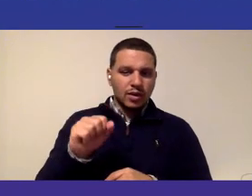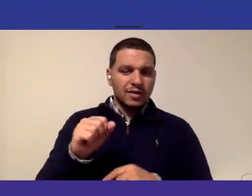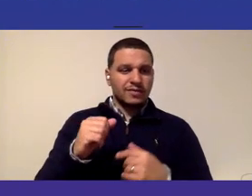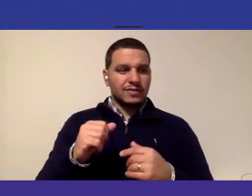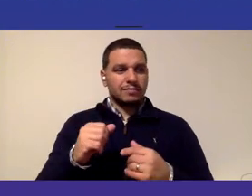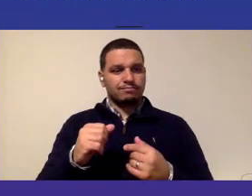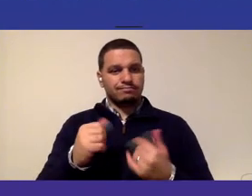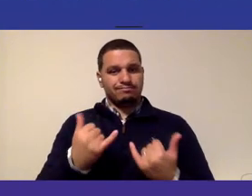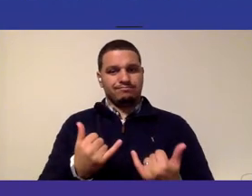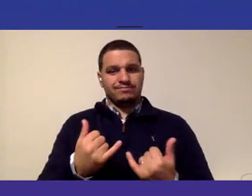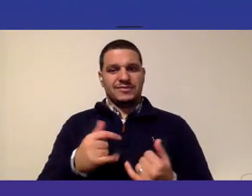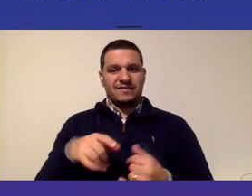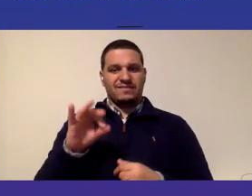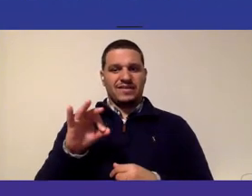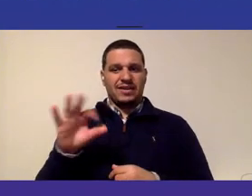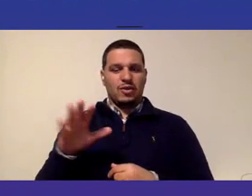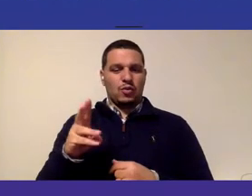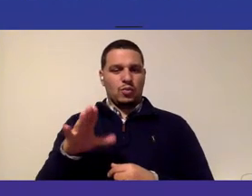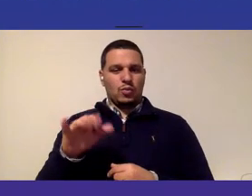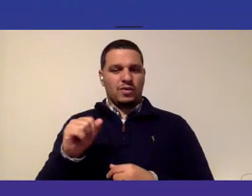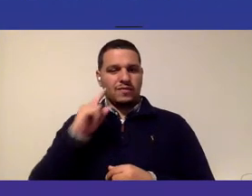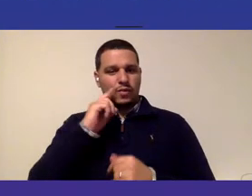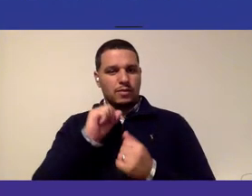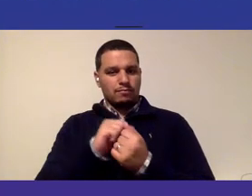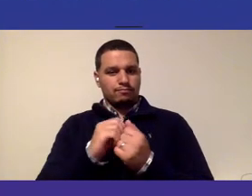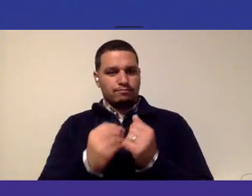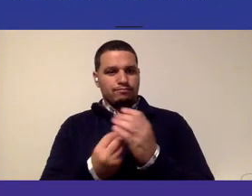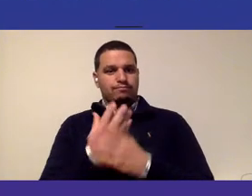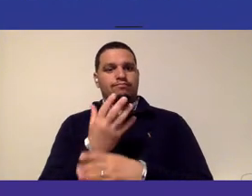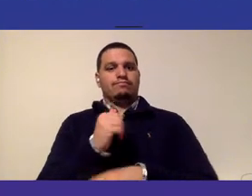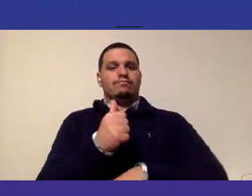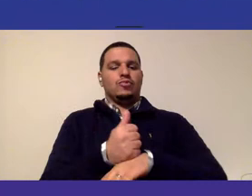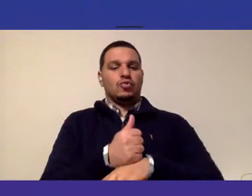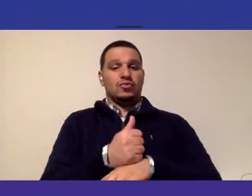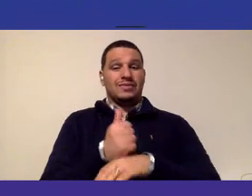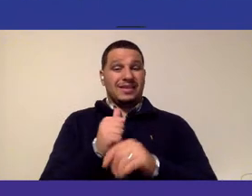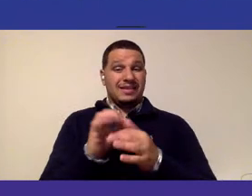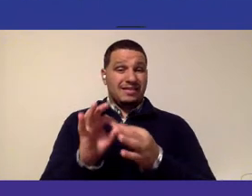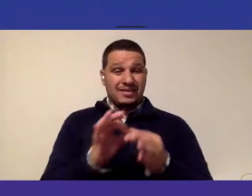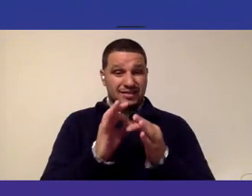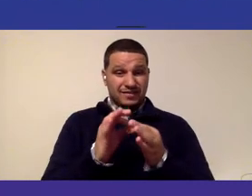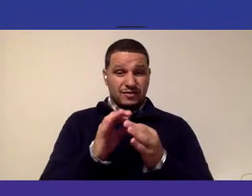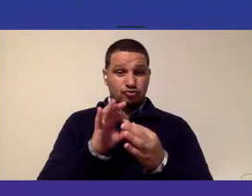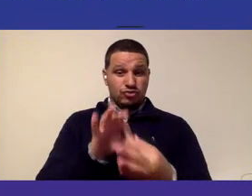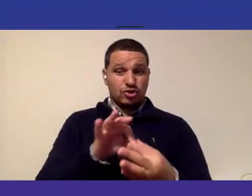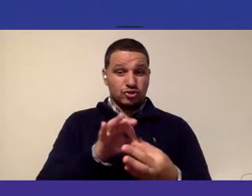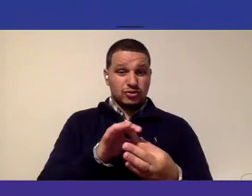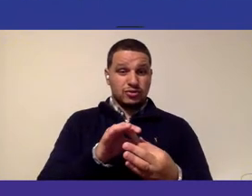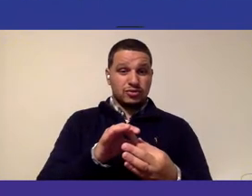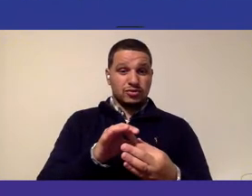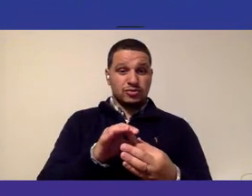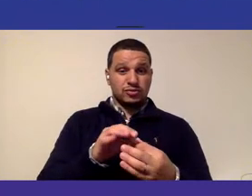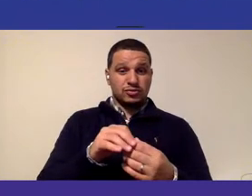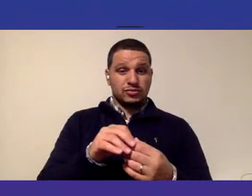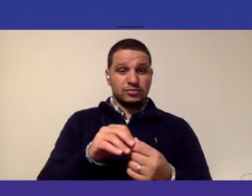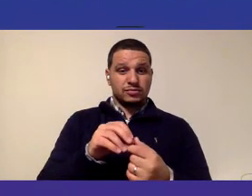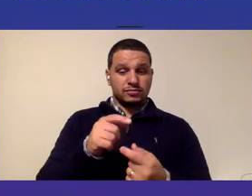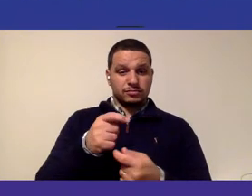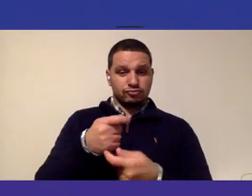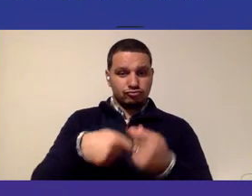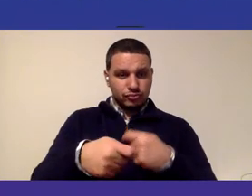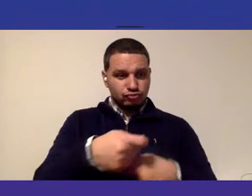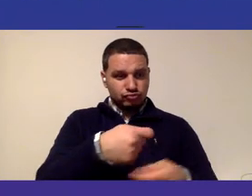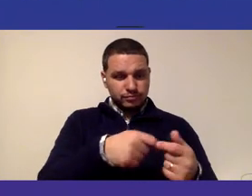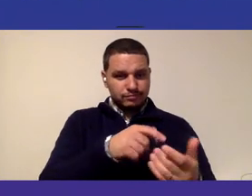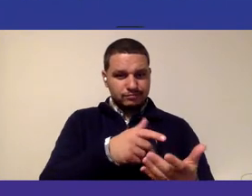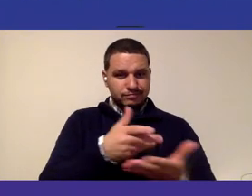find emergent expression. The collective, the relational, the reciprocity, and ultimately